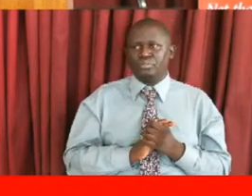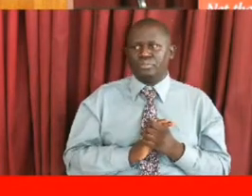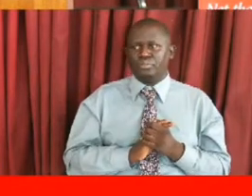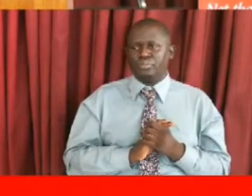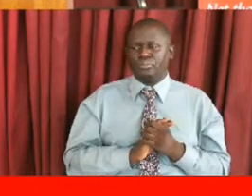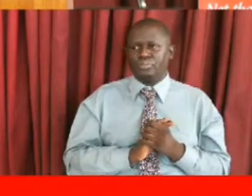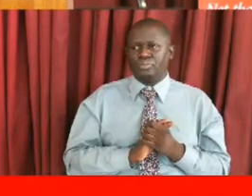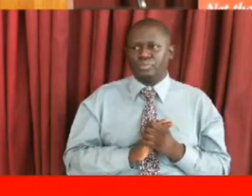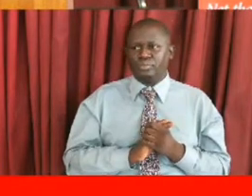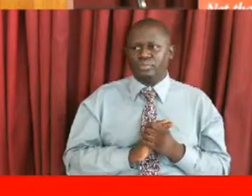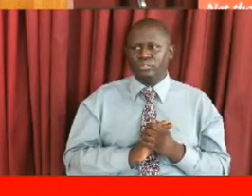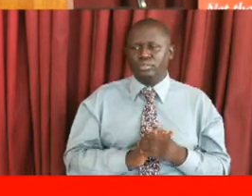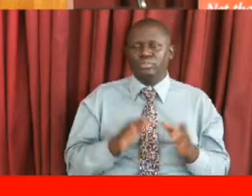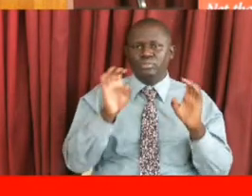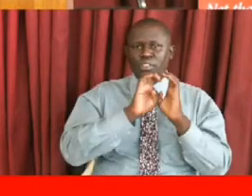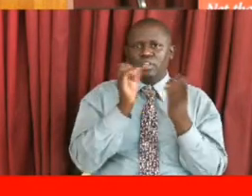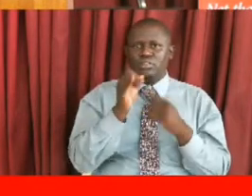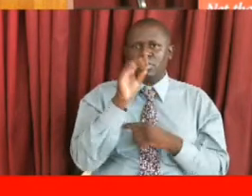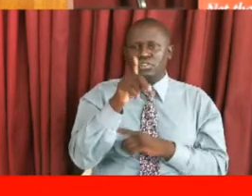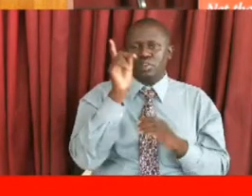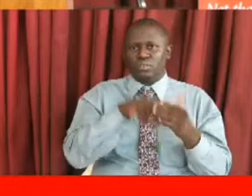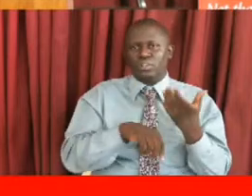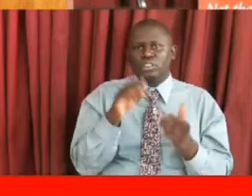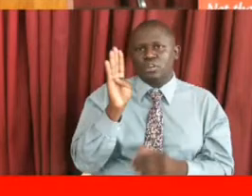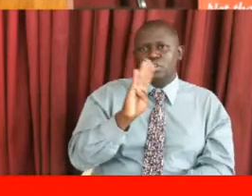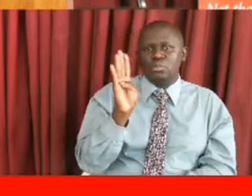world even if you a